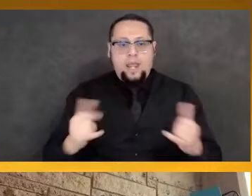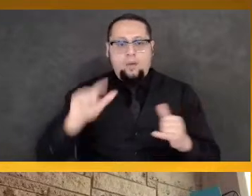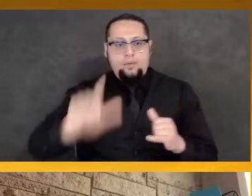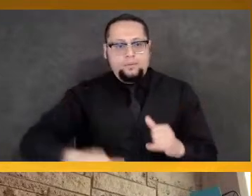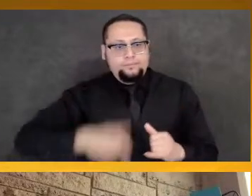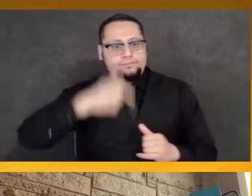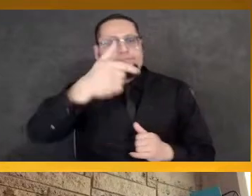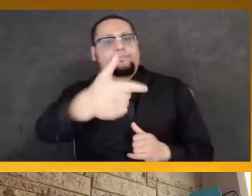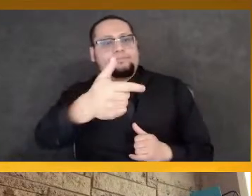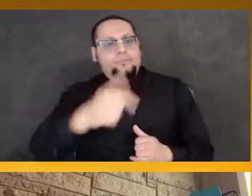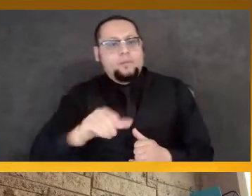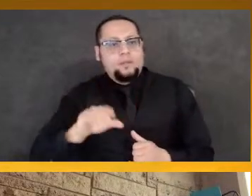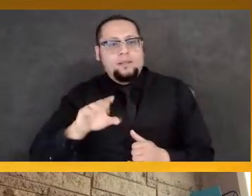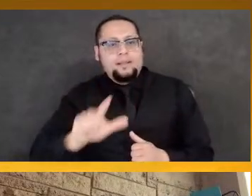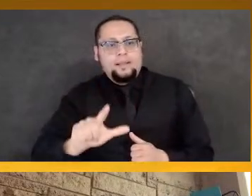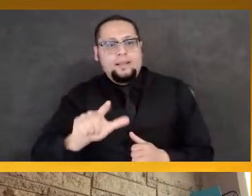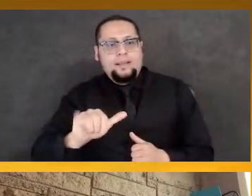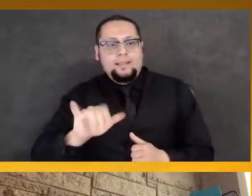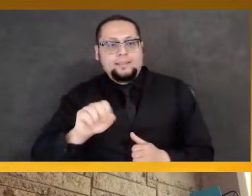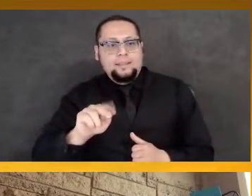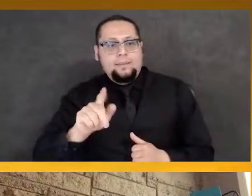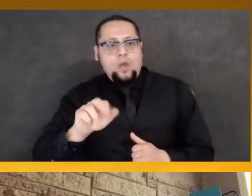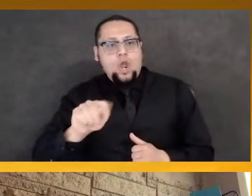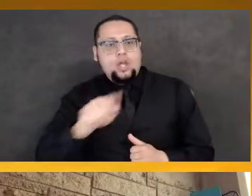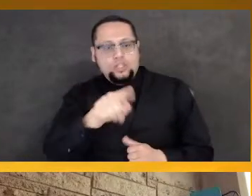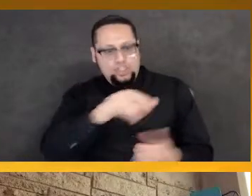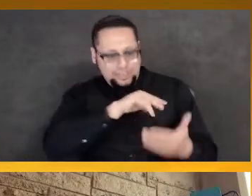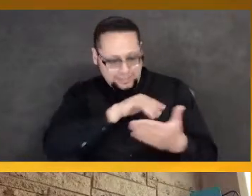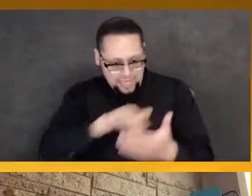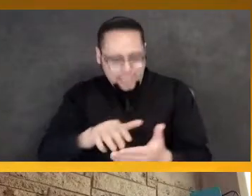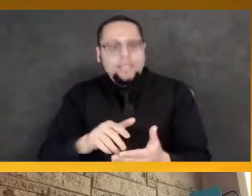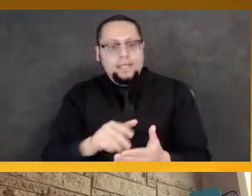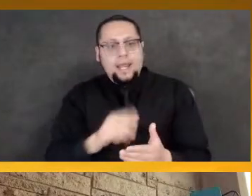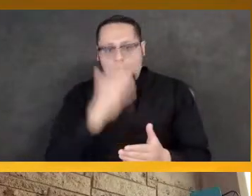Linsenbach, because she, I know, has studied this and we've had great conversations.